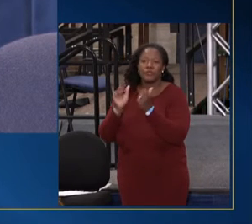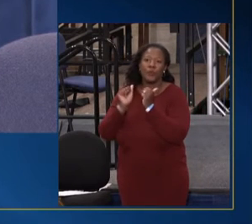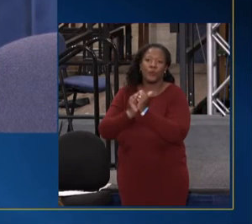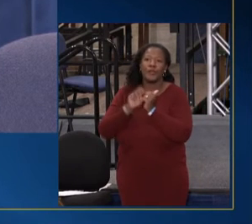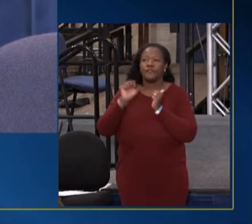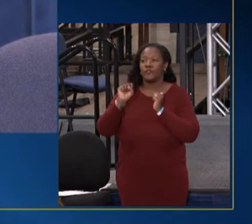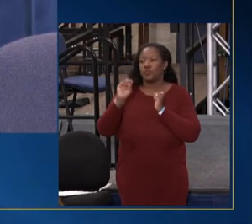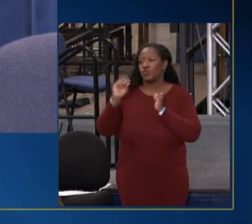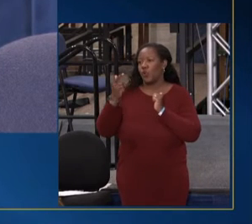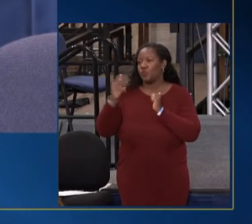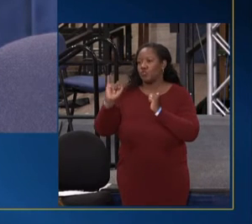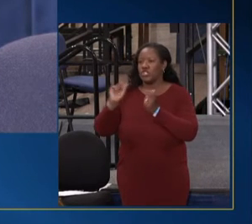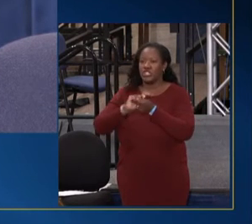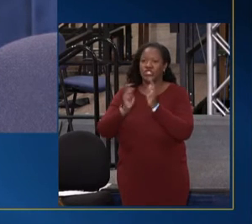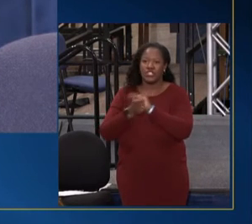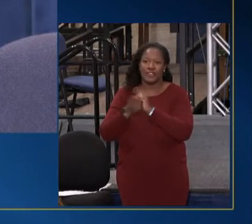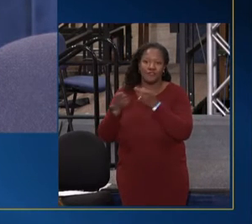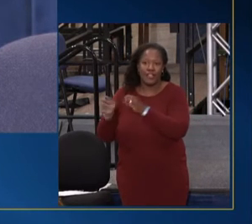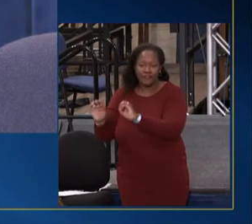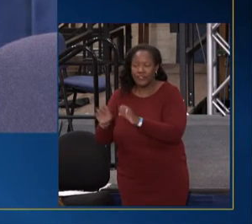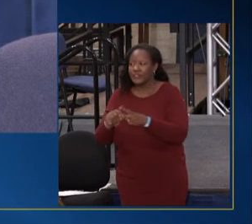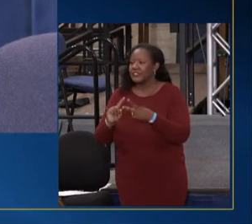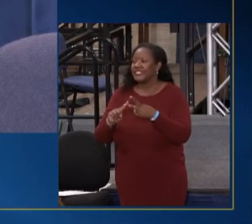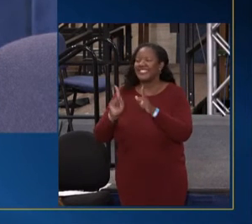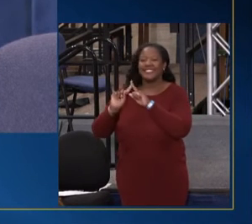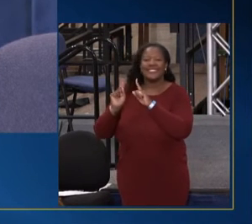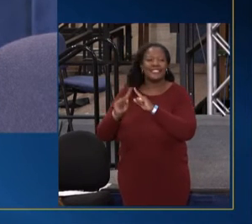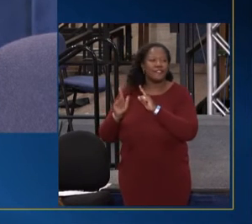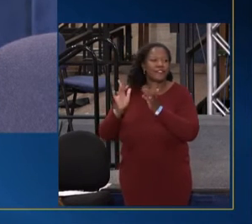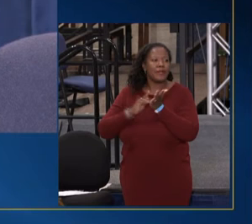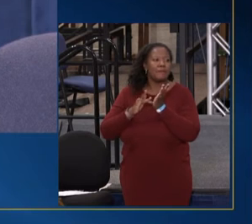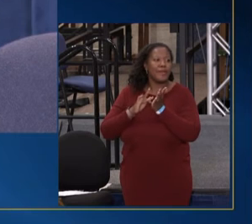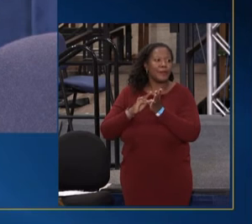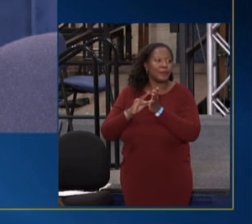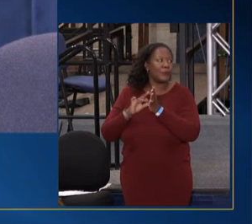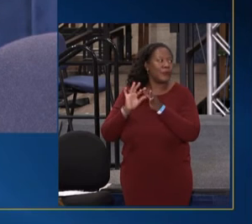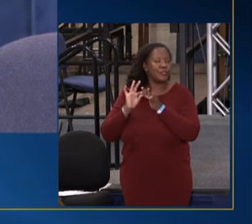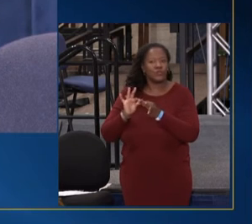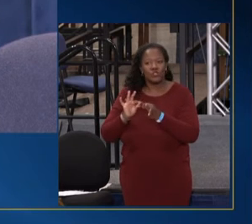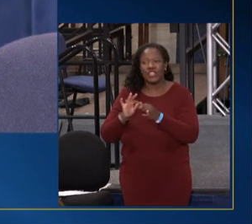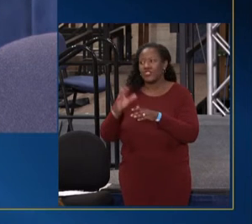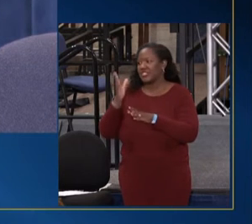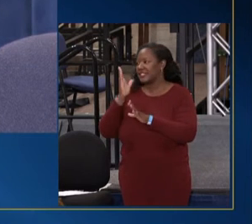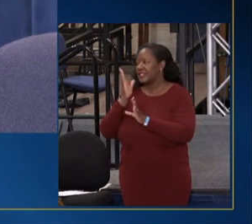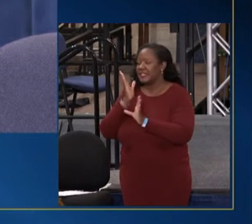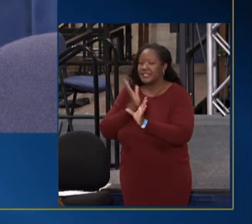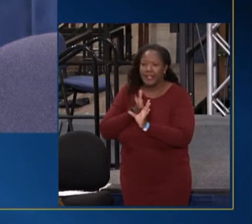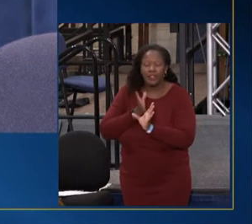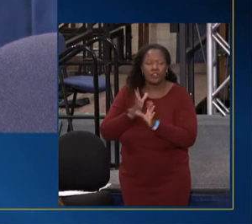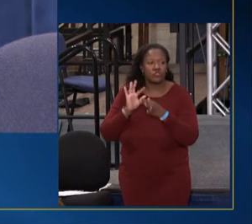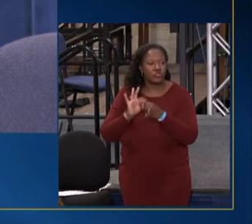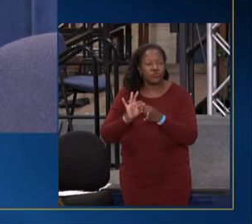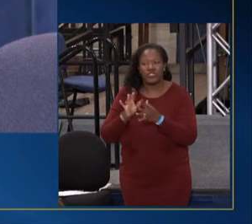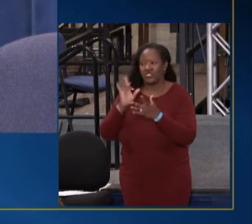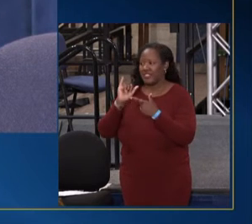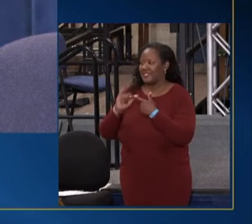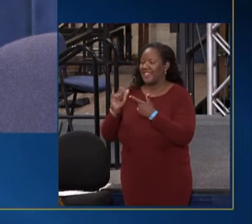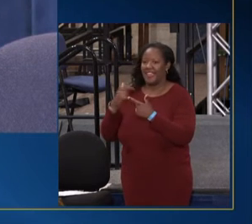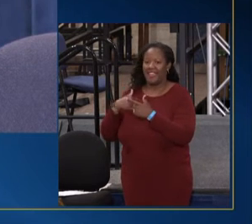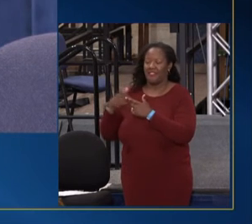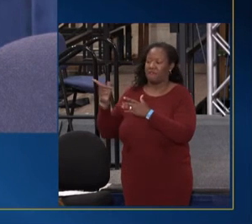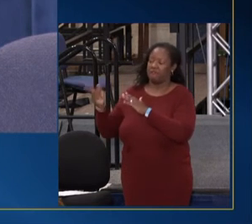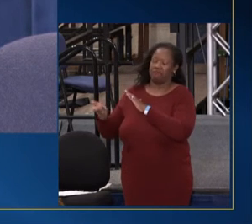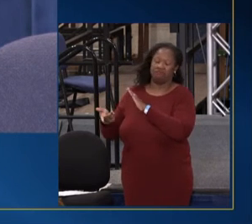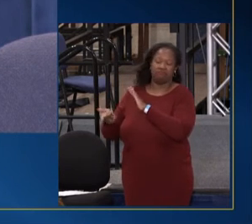change efforts and all the different associations, medical associations, psychological associations, et cetera, that have condemned or